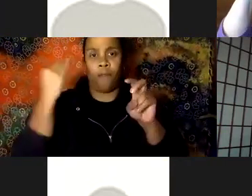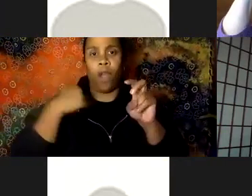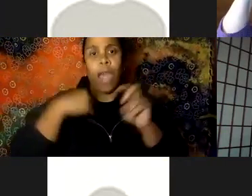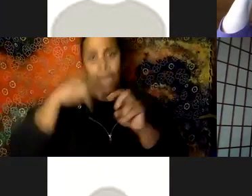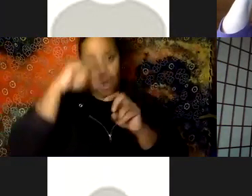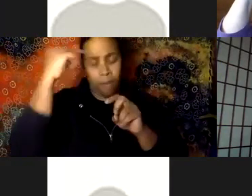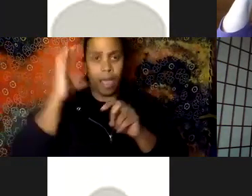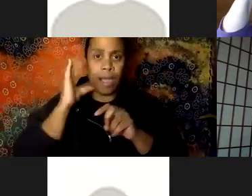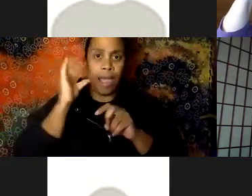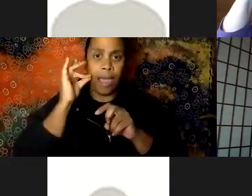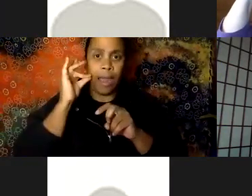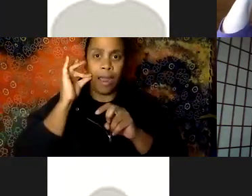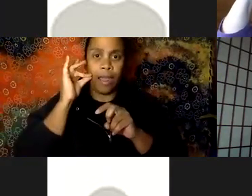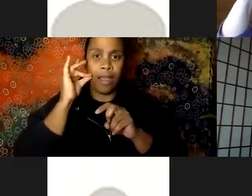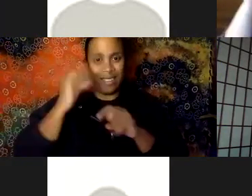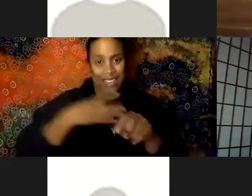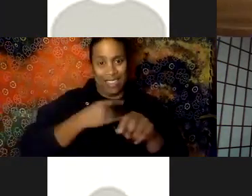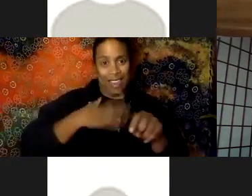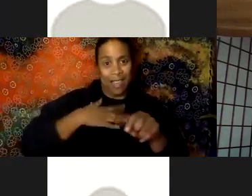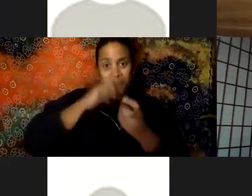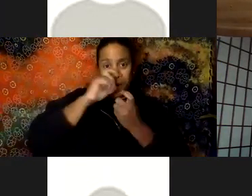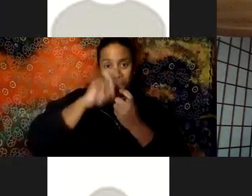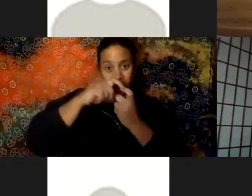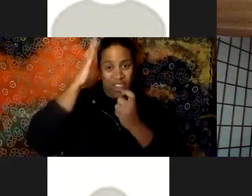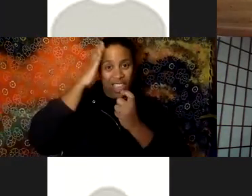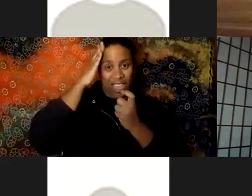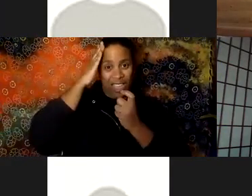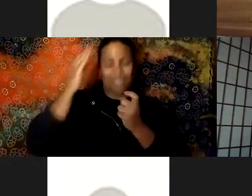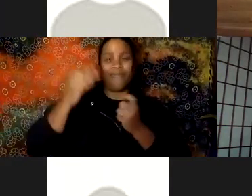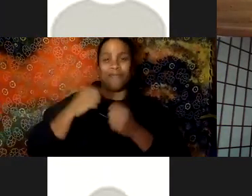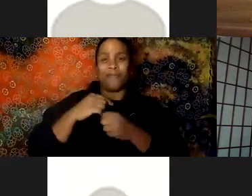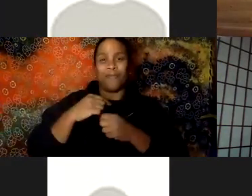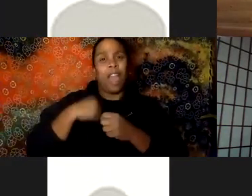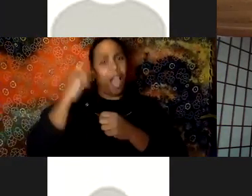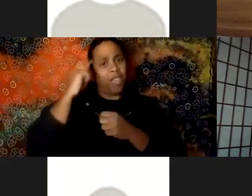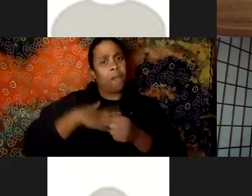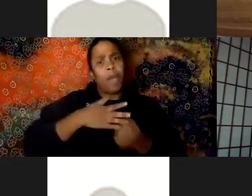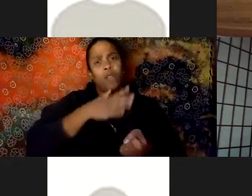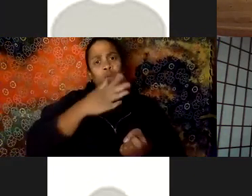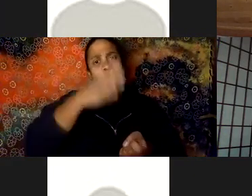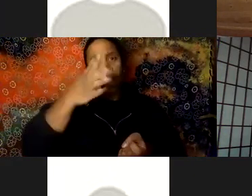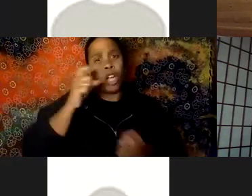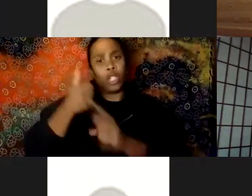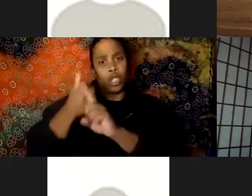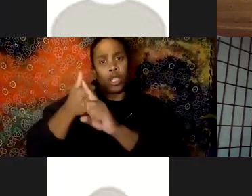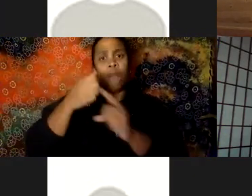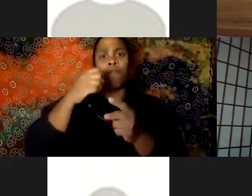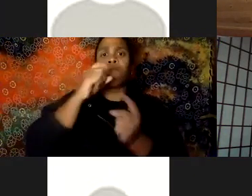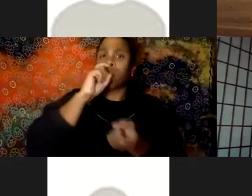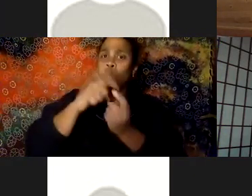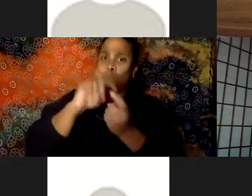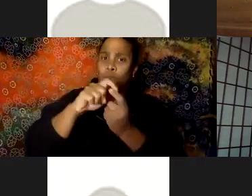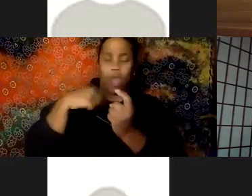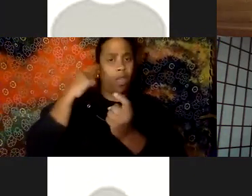witch's hat, right? So this is something I've had for different events. And I think my grandmother was a witch. I think that some of my lineage is through